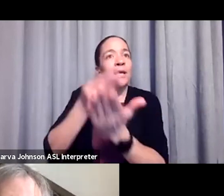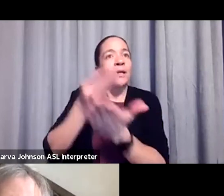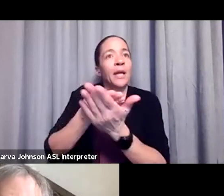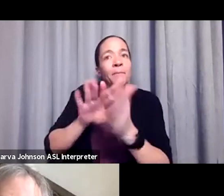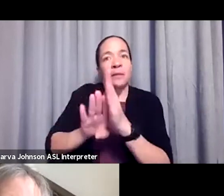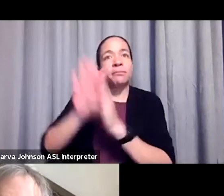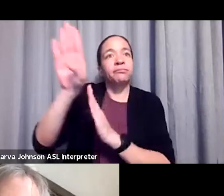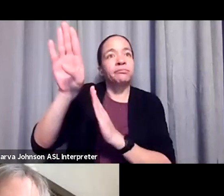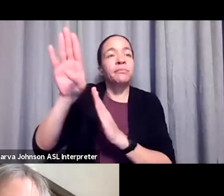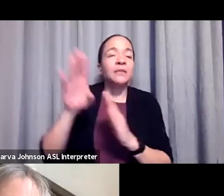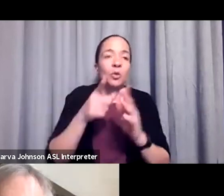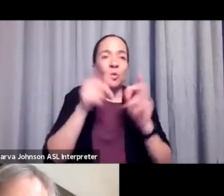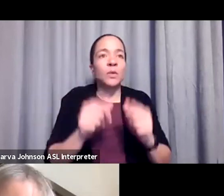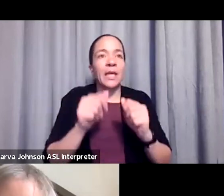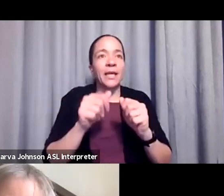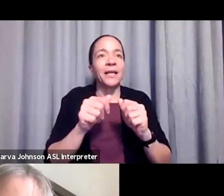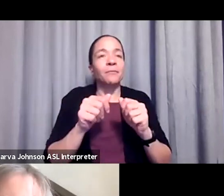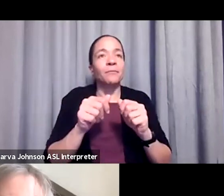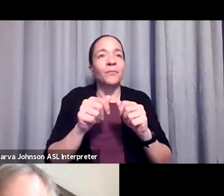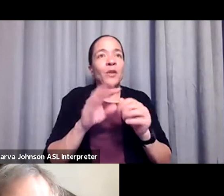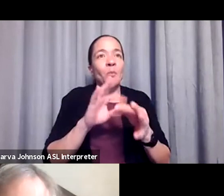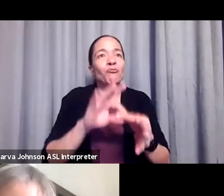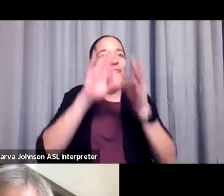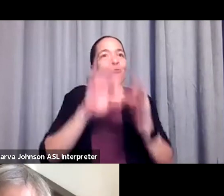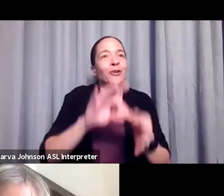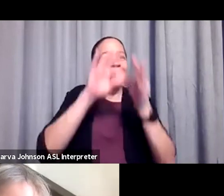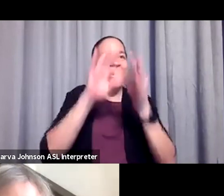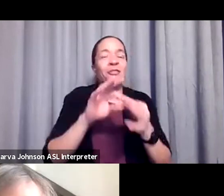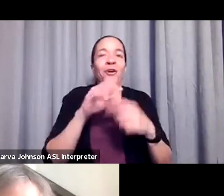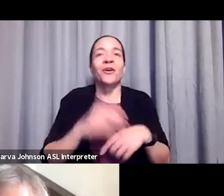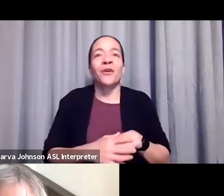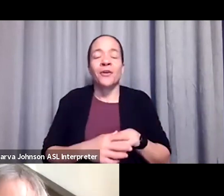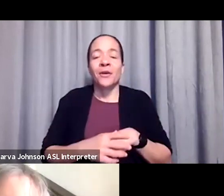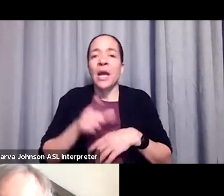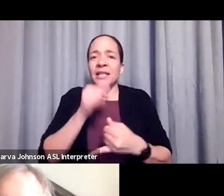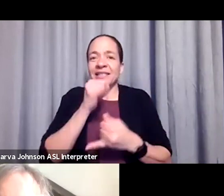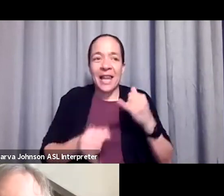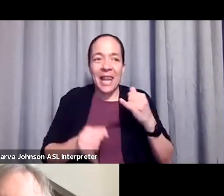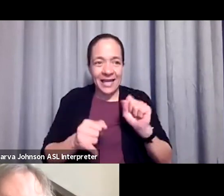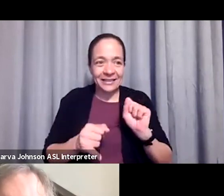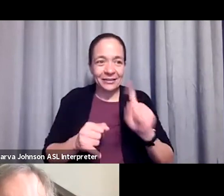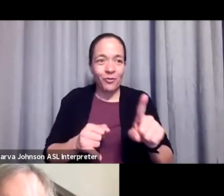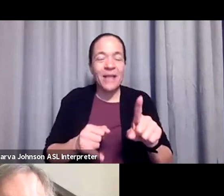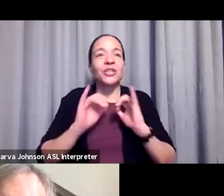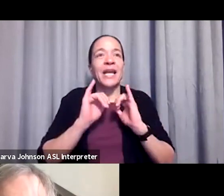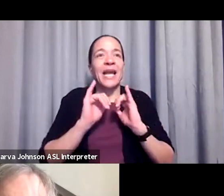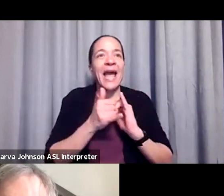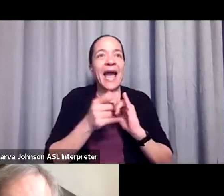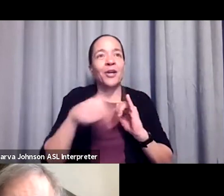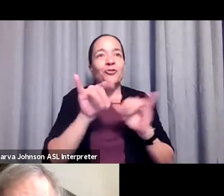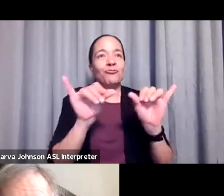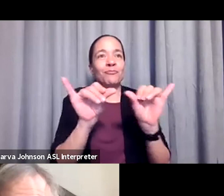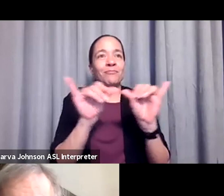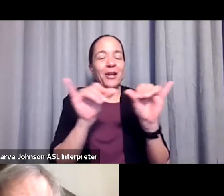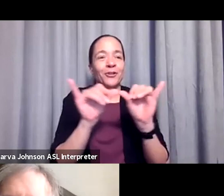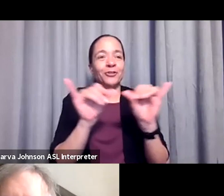together. We'll make this the last question. It's always a tough one for those of us in the comms shop. How do you measure narrative shift